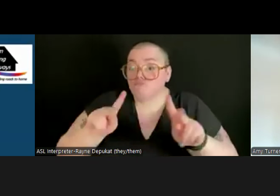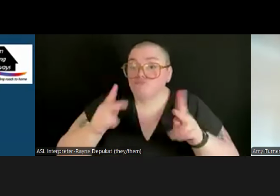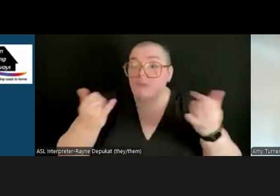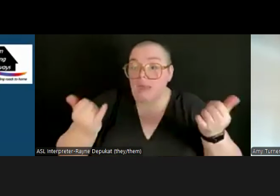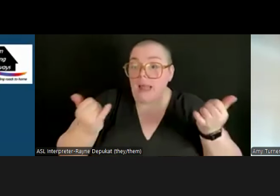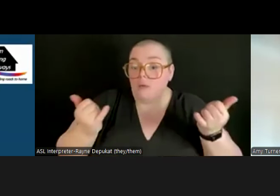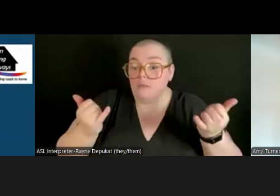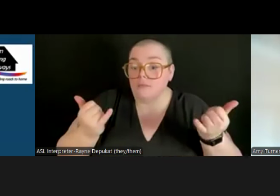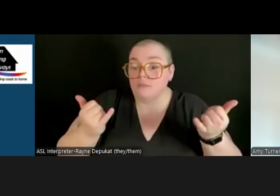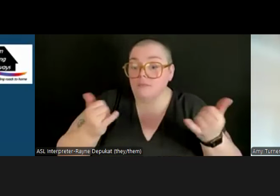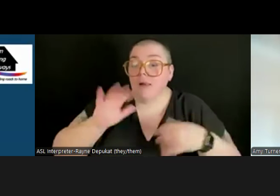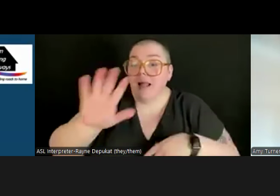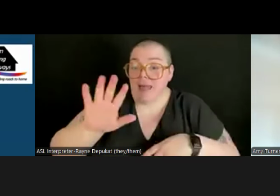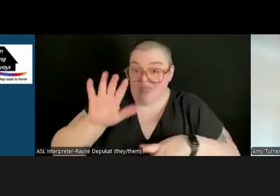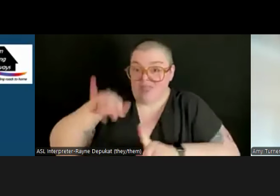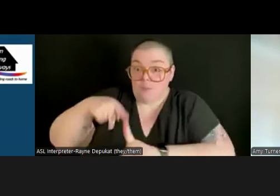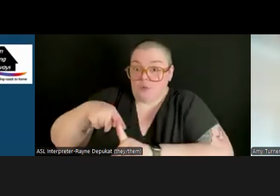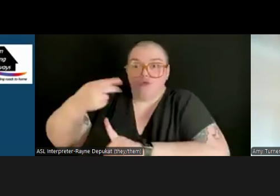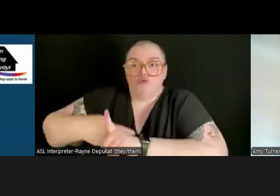And have your family member rent from you.